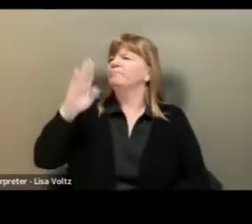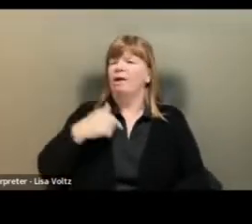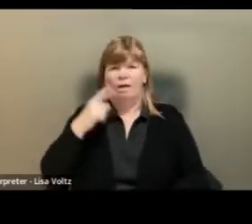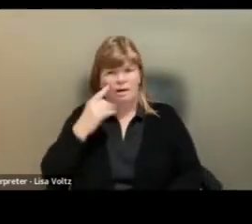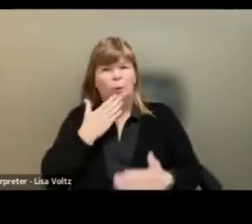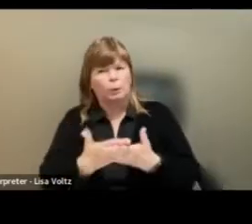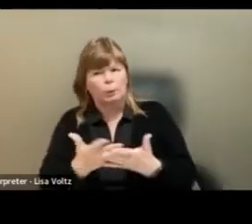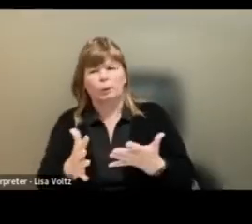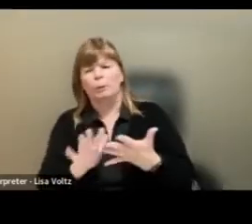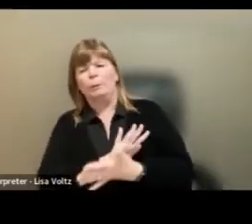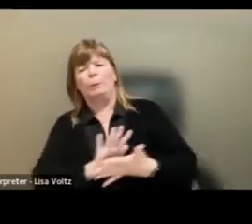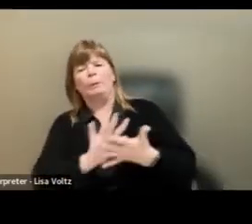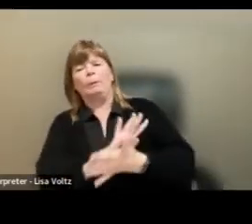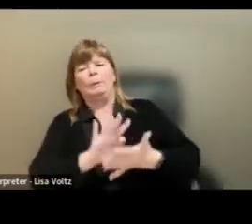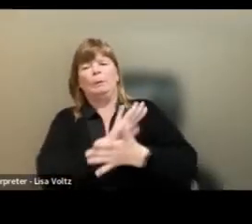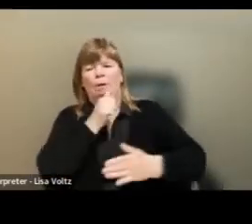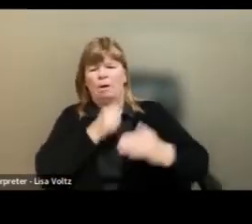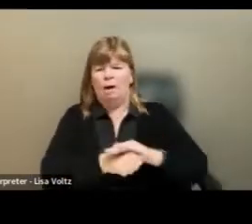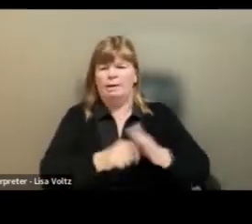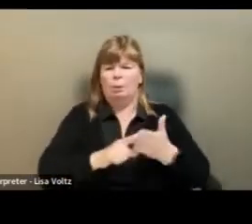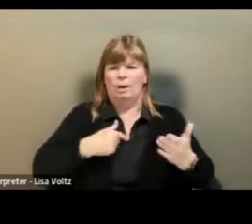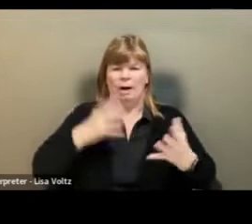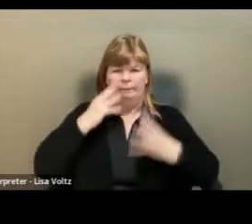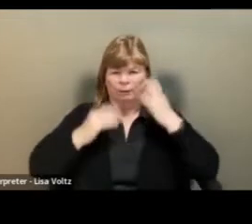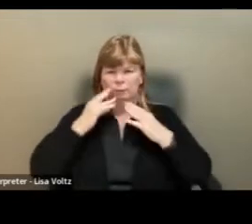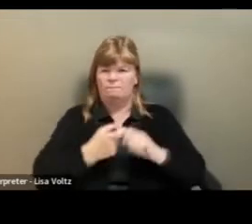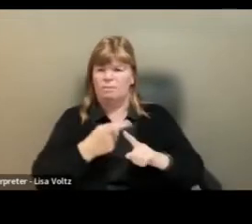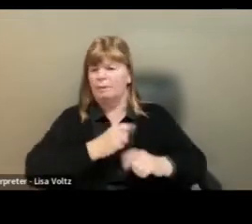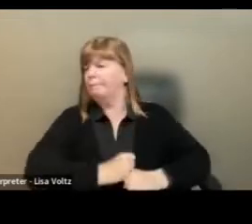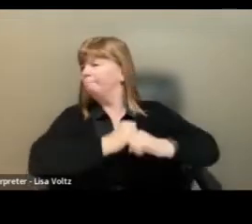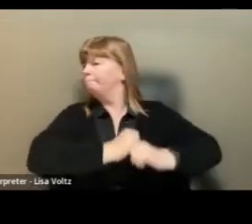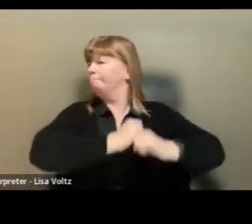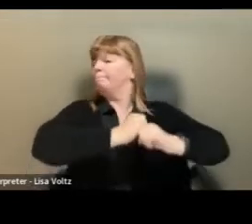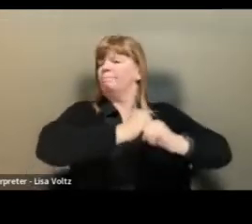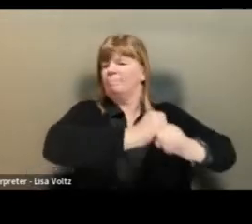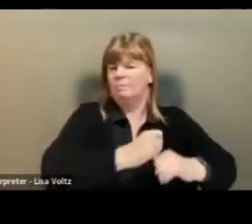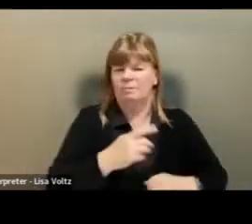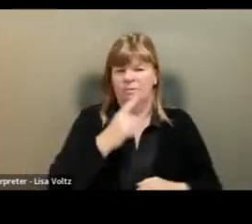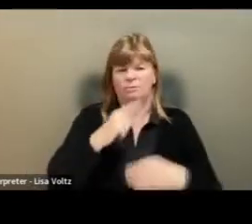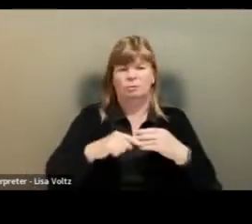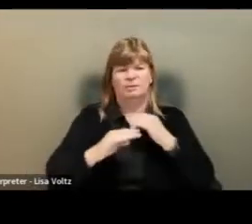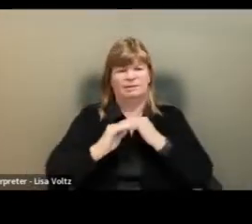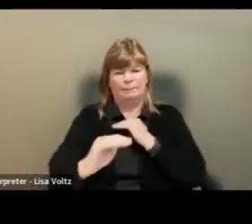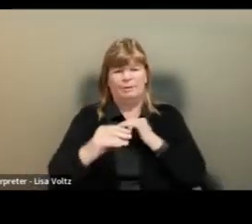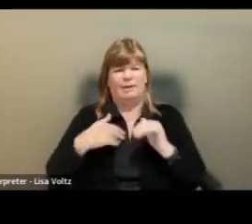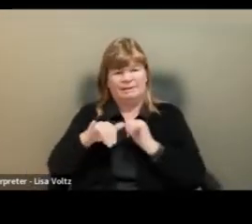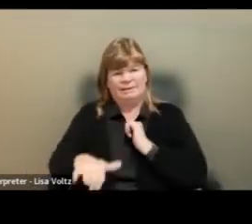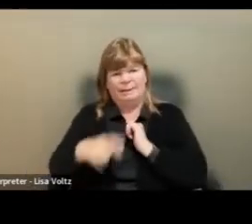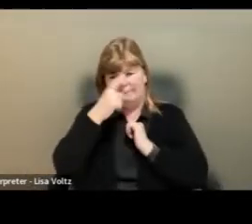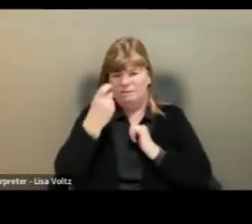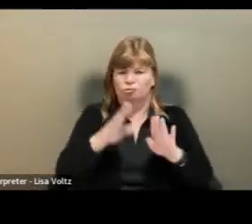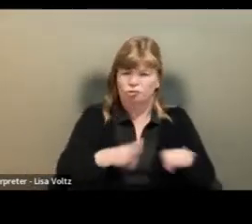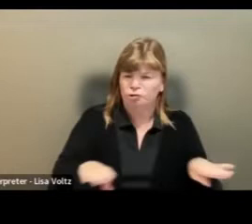I went through from him. For the stability, I stayed because of the children. I wanted to keep my